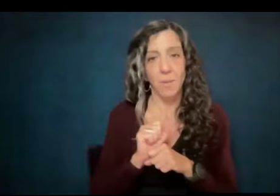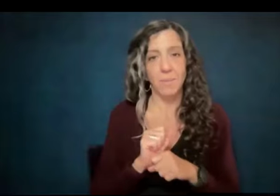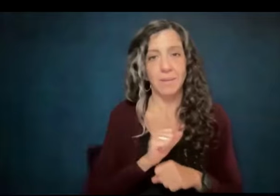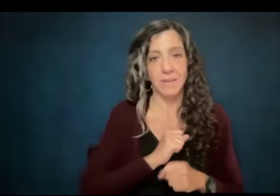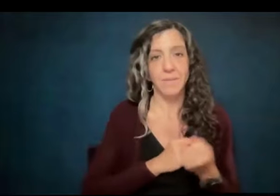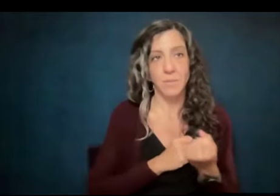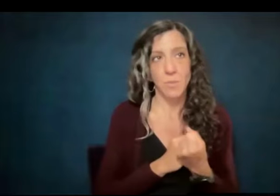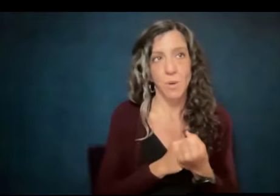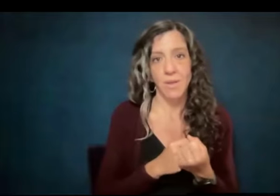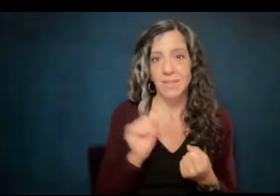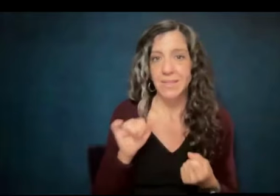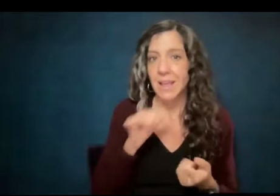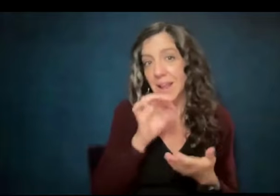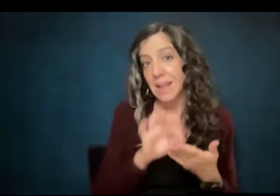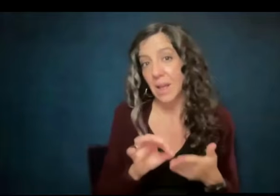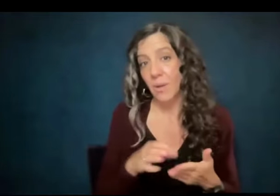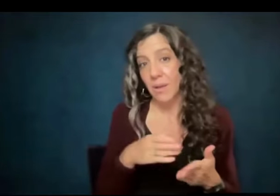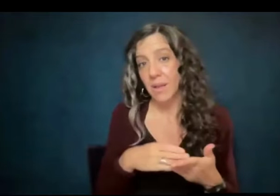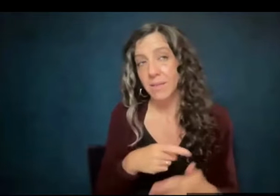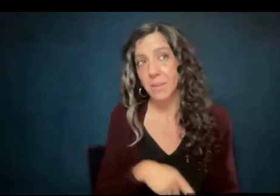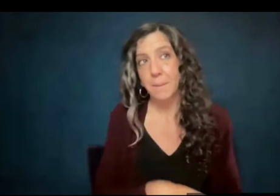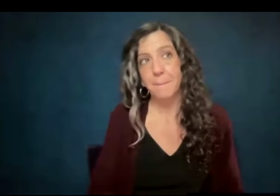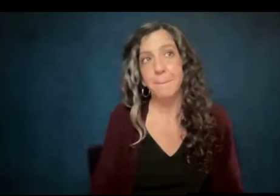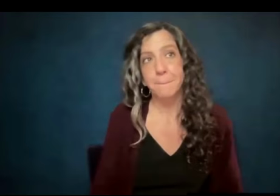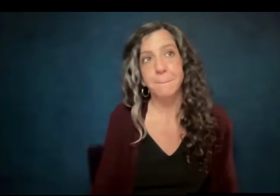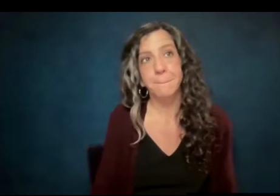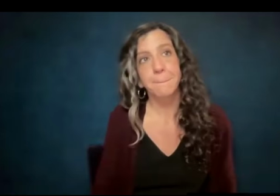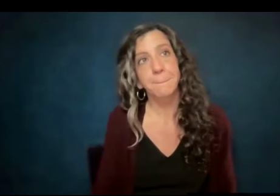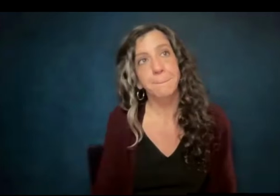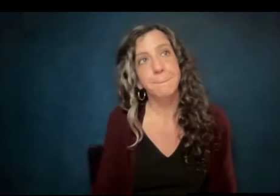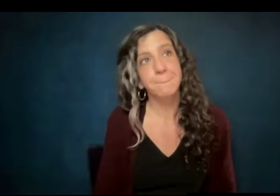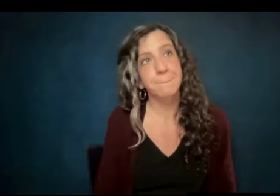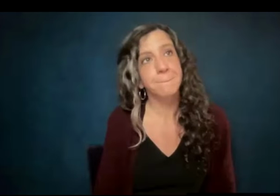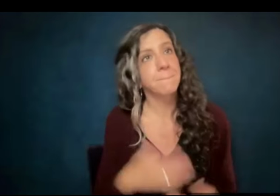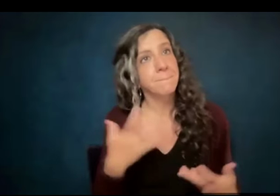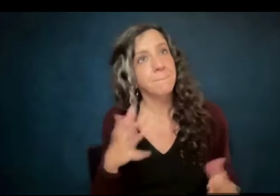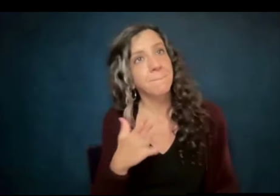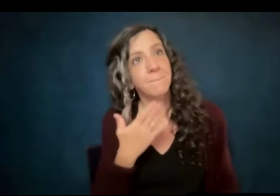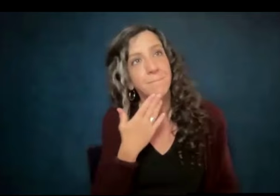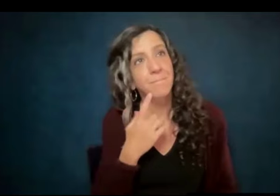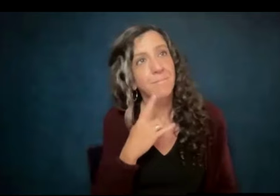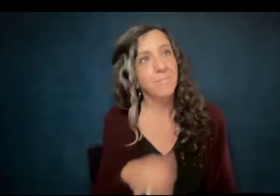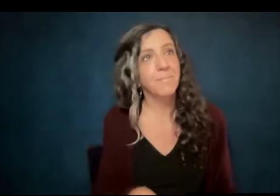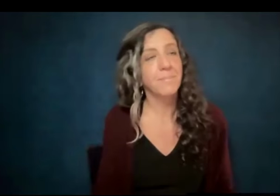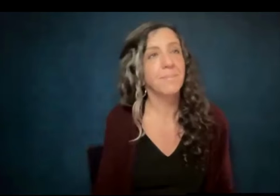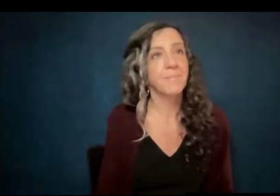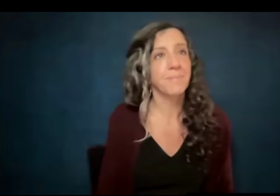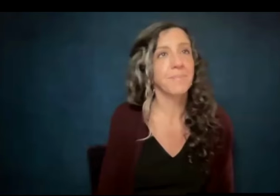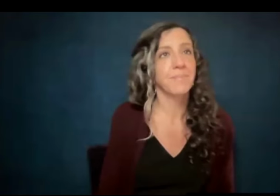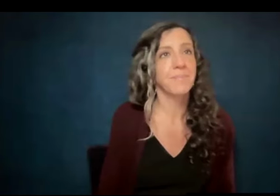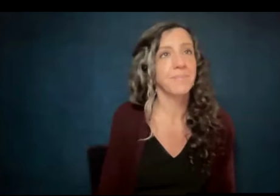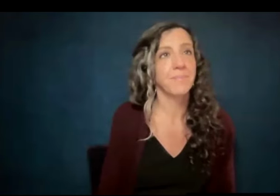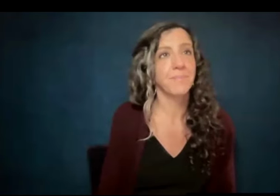their SSI. Okay. And that is what we have for now. Thank you. Okay.